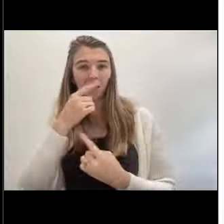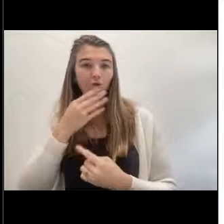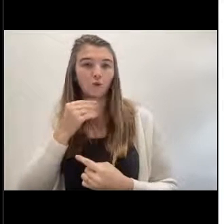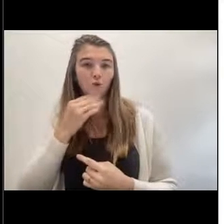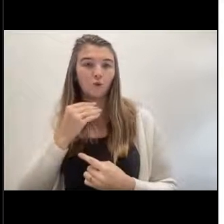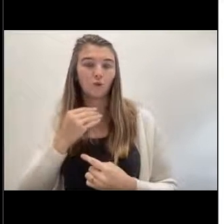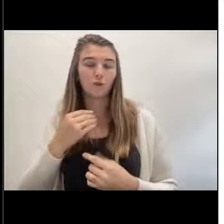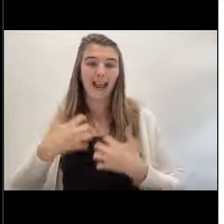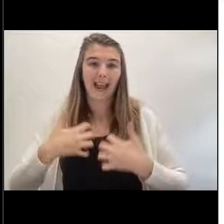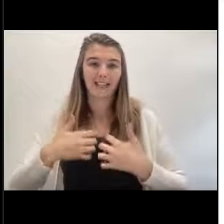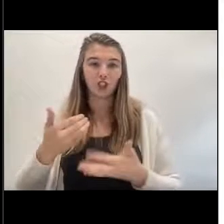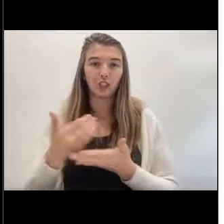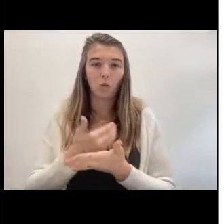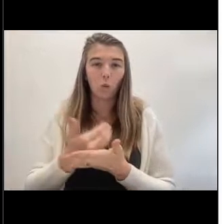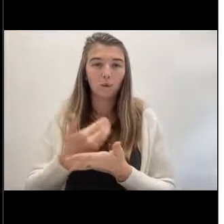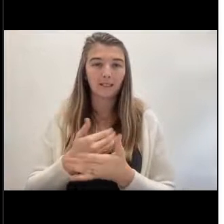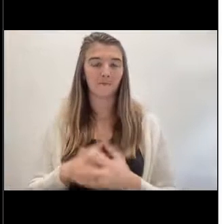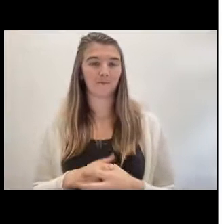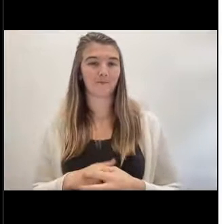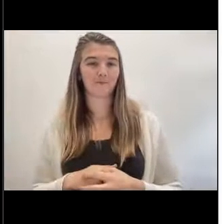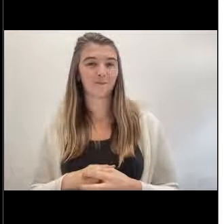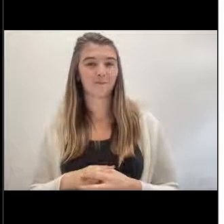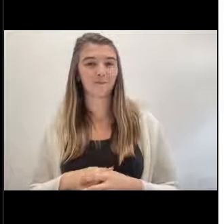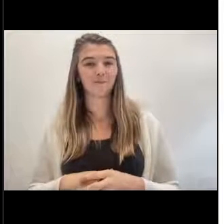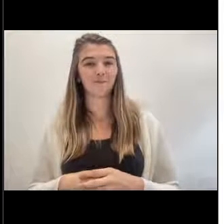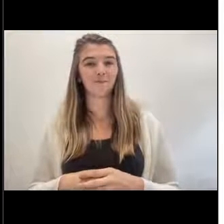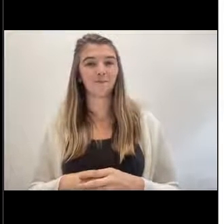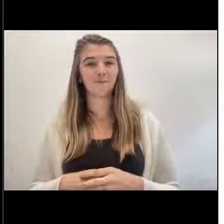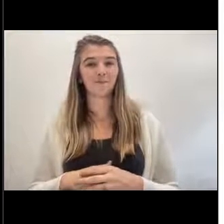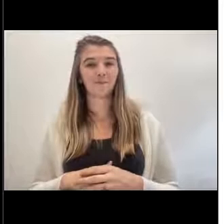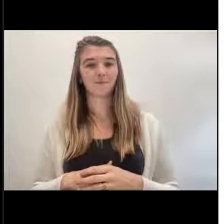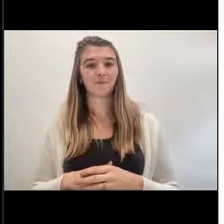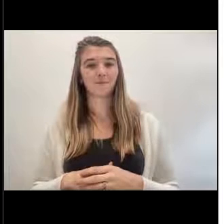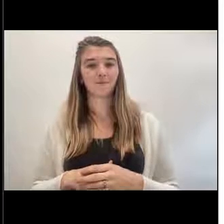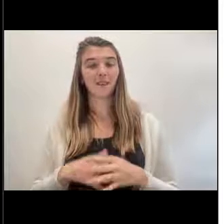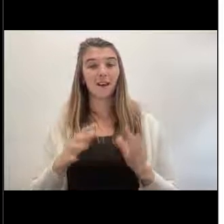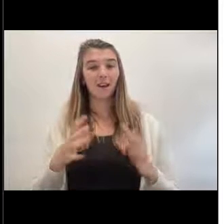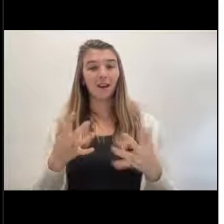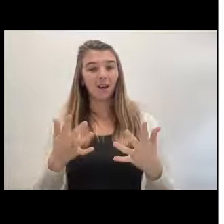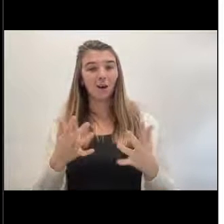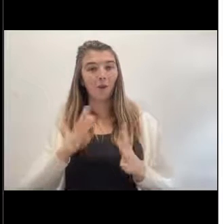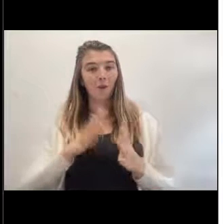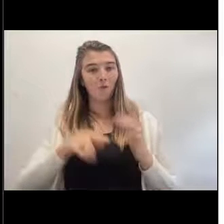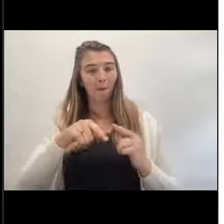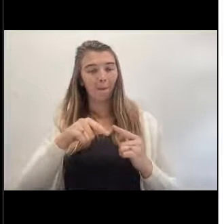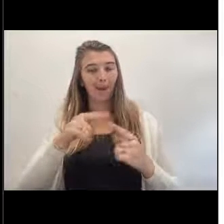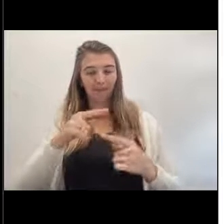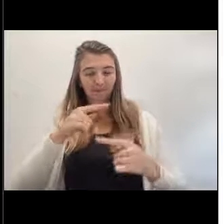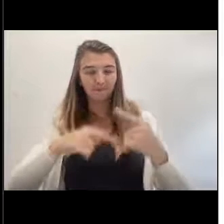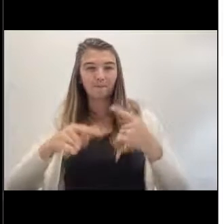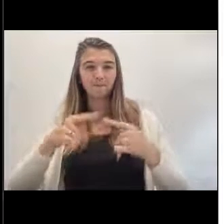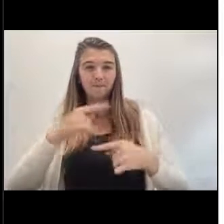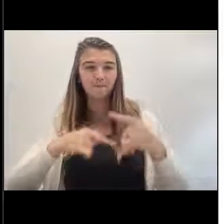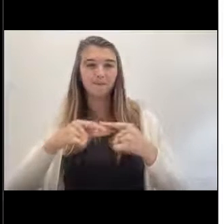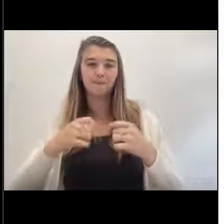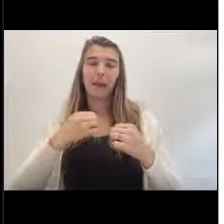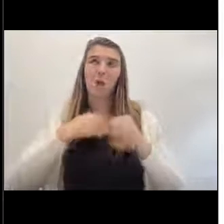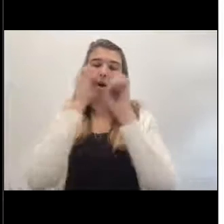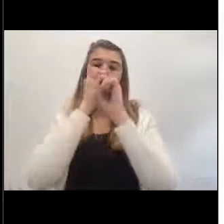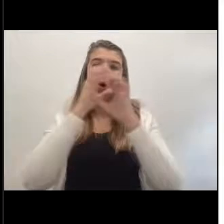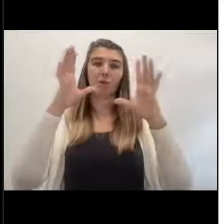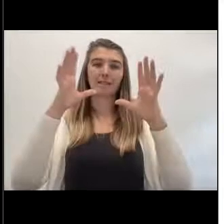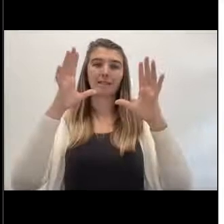valuable. So by doing this, we come up with a concept that we call open up cycling